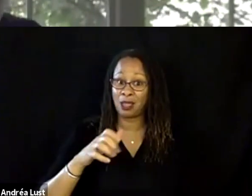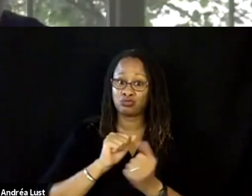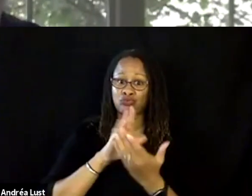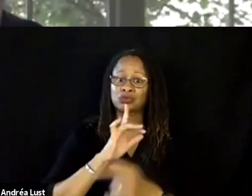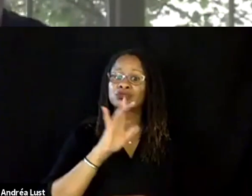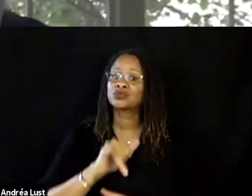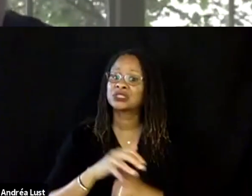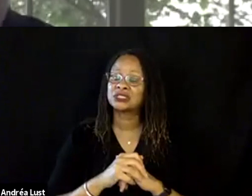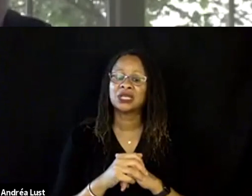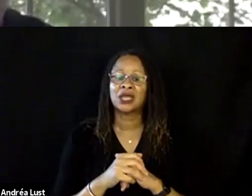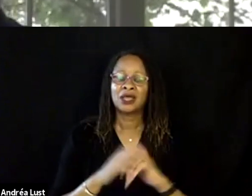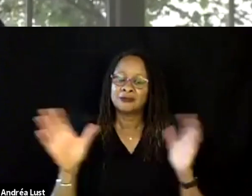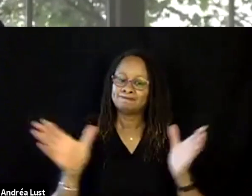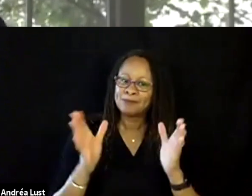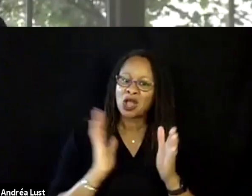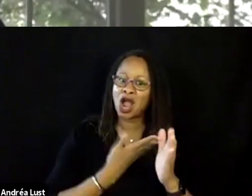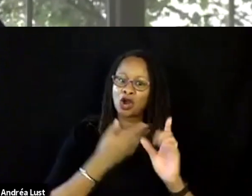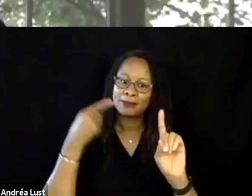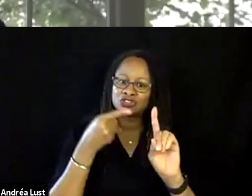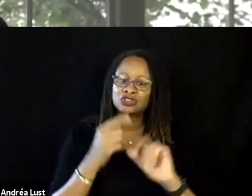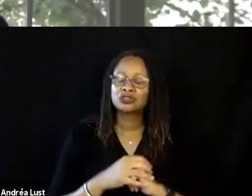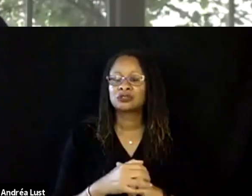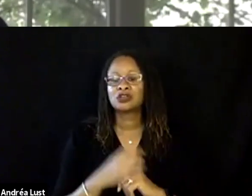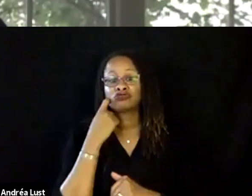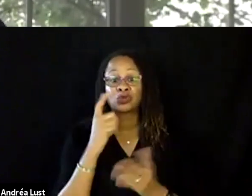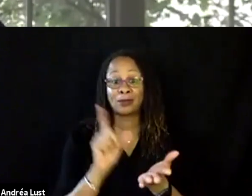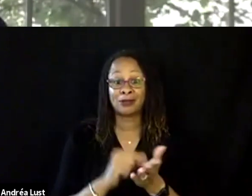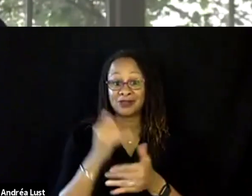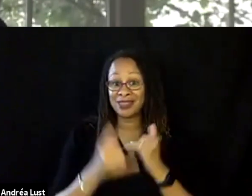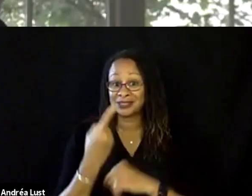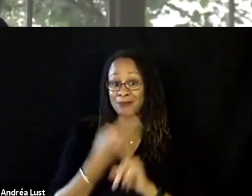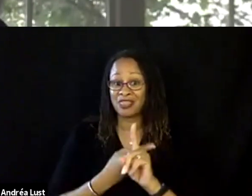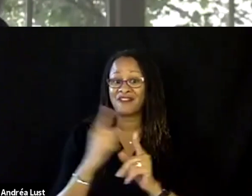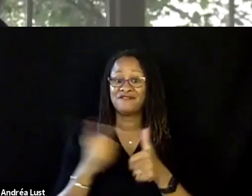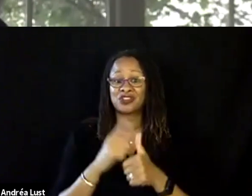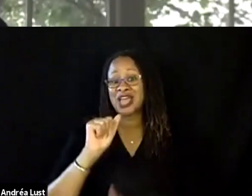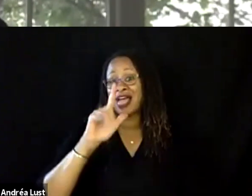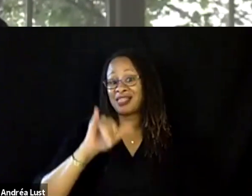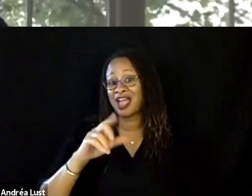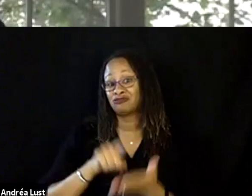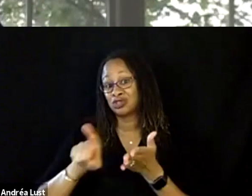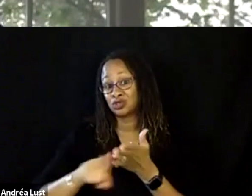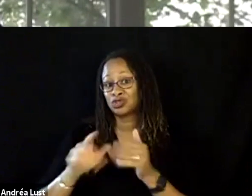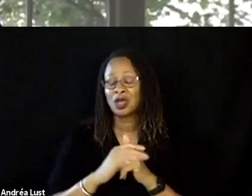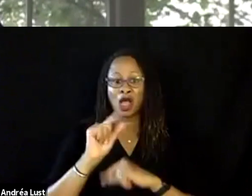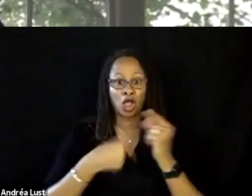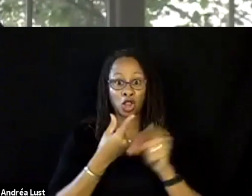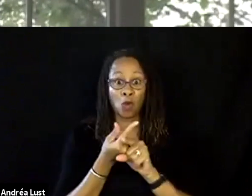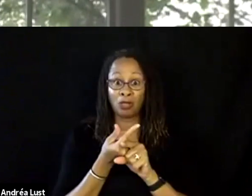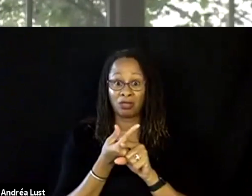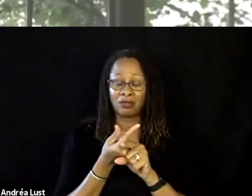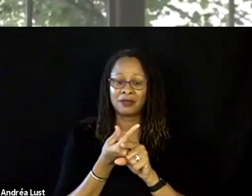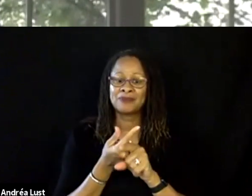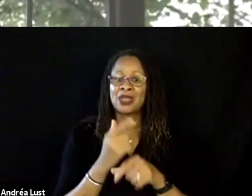really driving our mission. We actually just published last month the first ever ally research, global ally research called